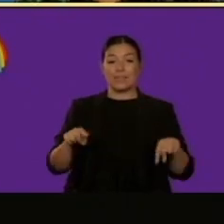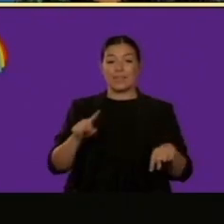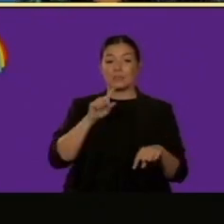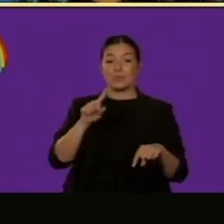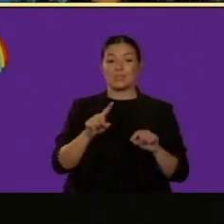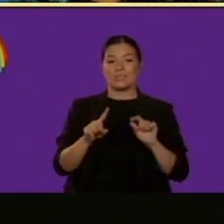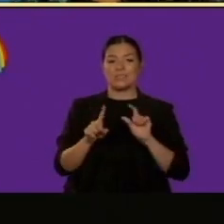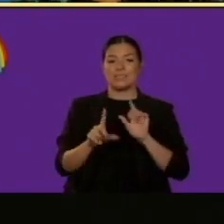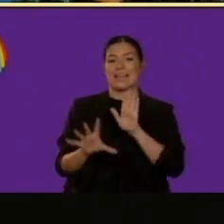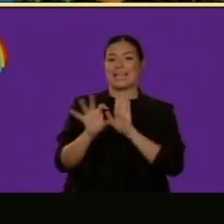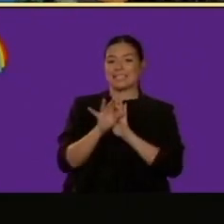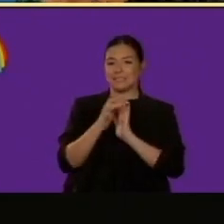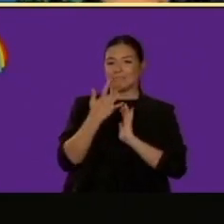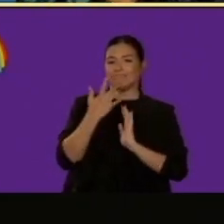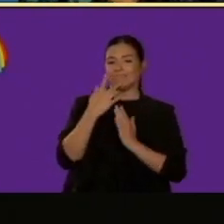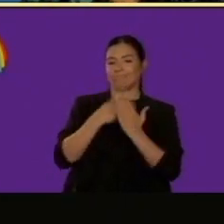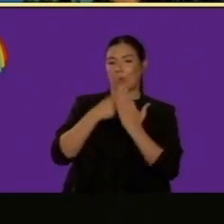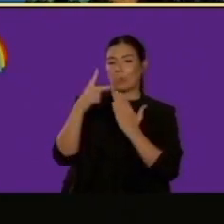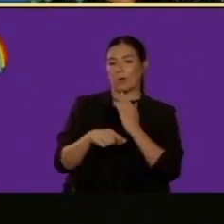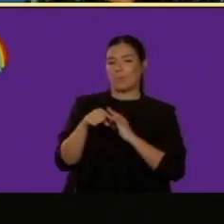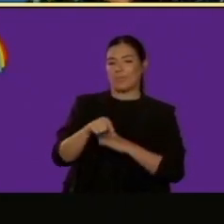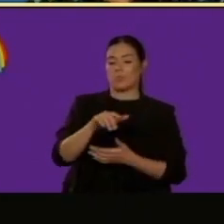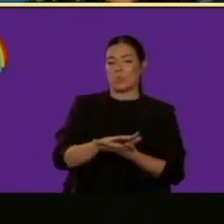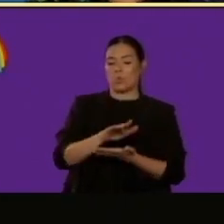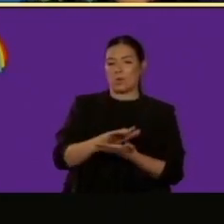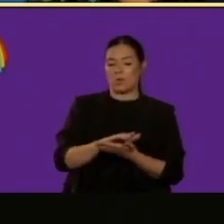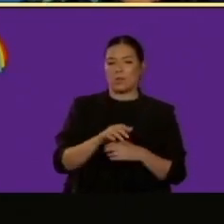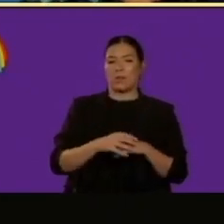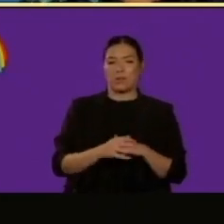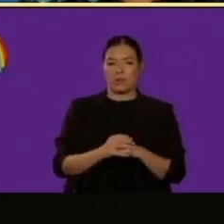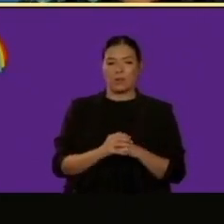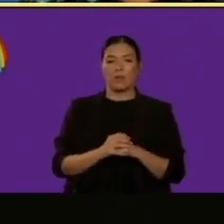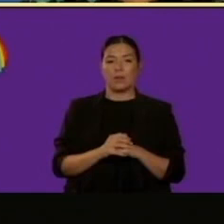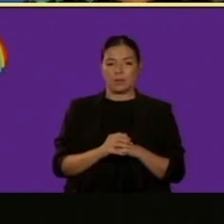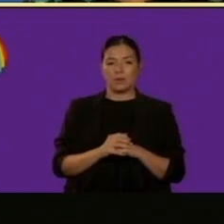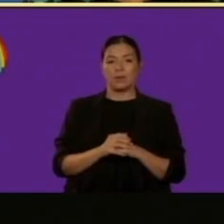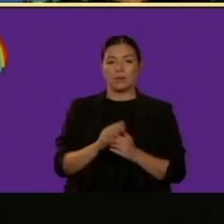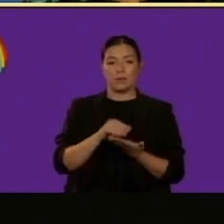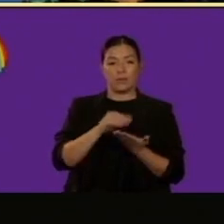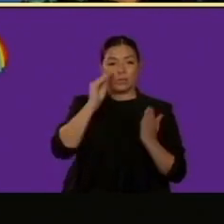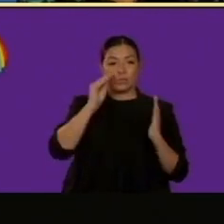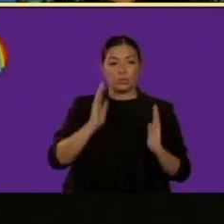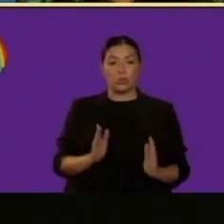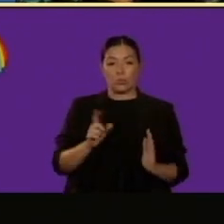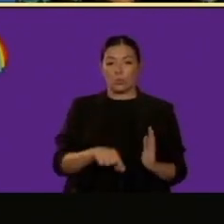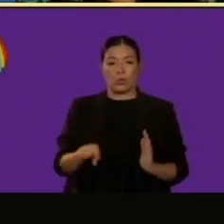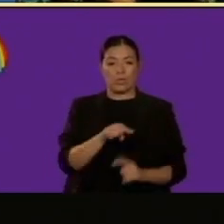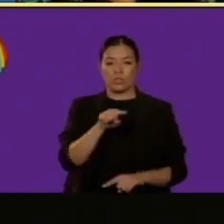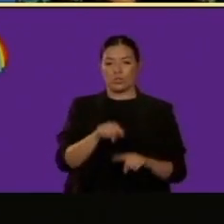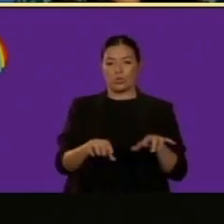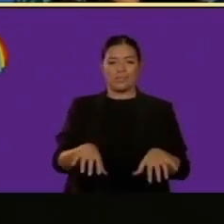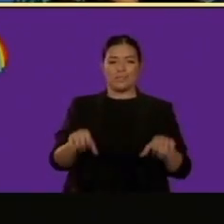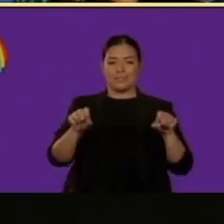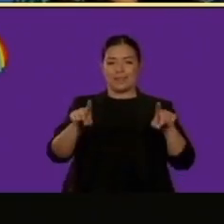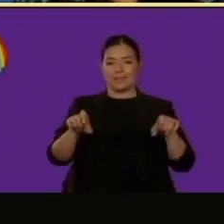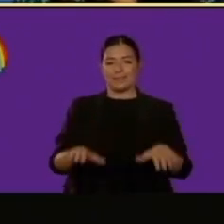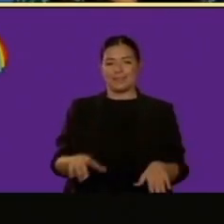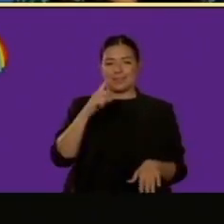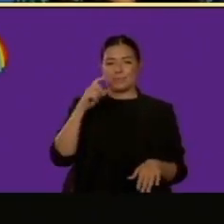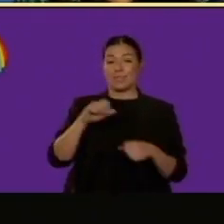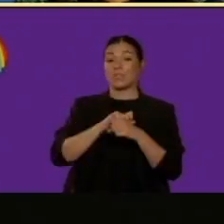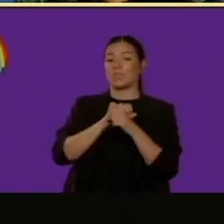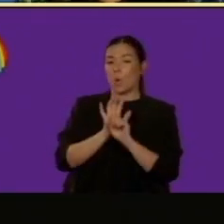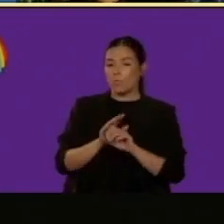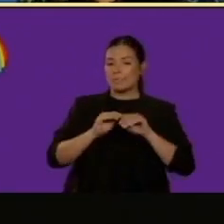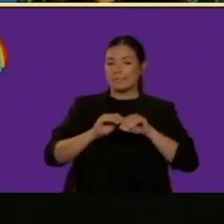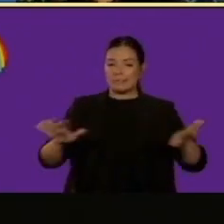of programas these schools have bilingües, inglés y bilingual español. programs in English and Spanish because 60% de nuestros 60% estudiantes son of